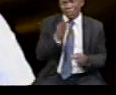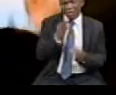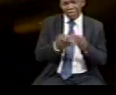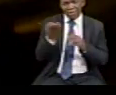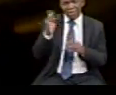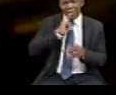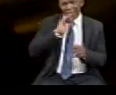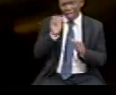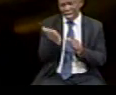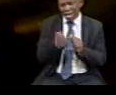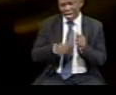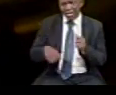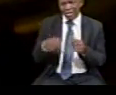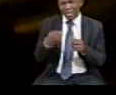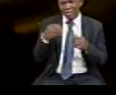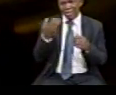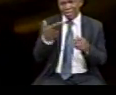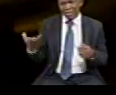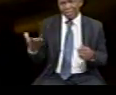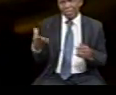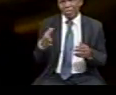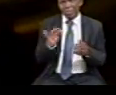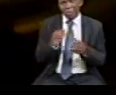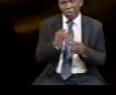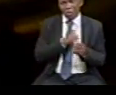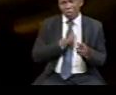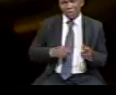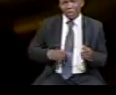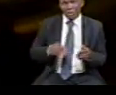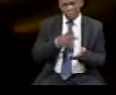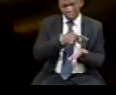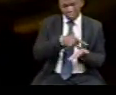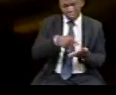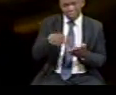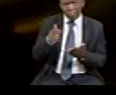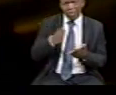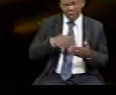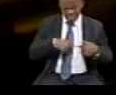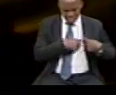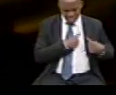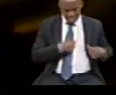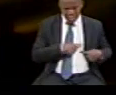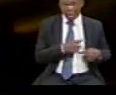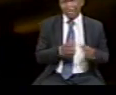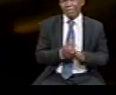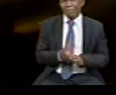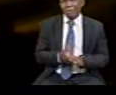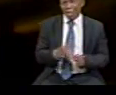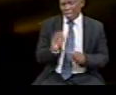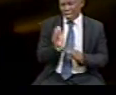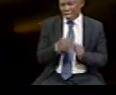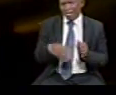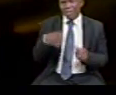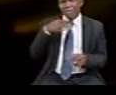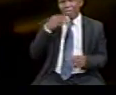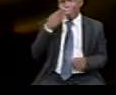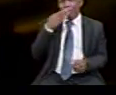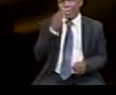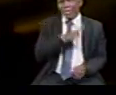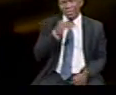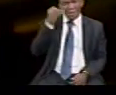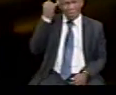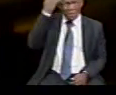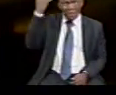heart, you will not hear me. You will not bear to see me. Lord, this day, every iniquity in my heart, every imagination of matter, every